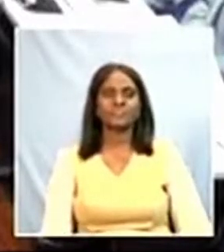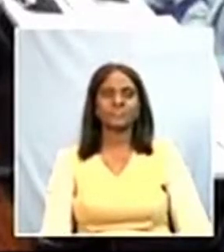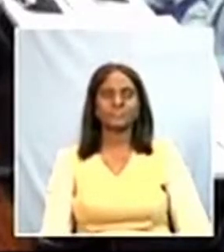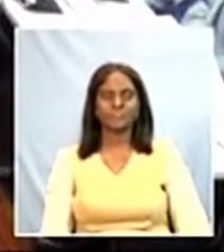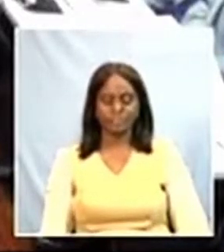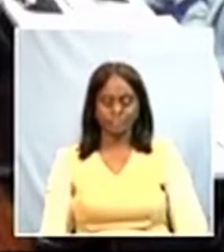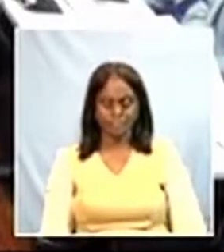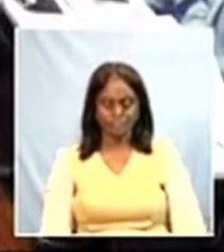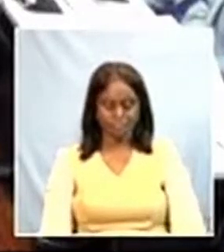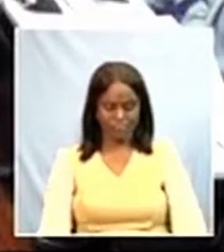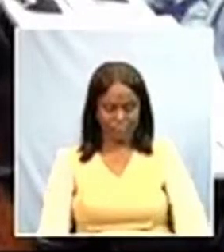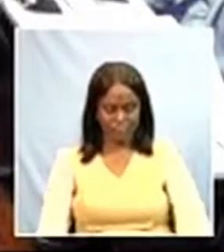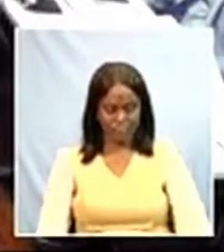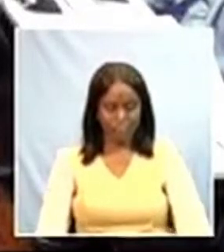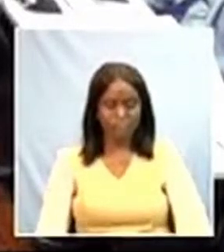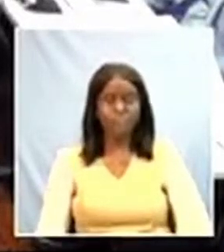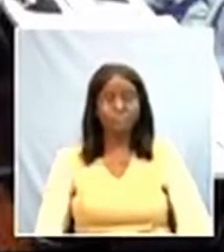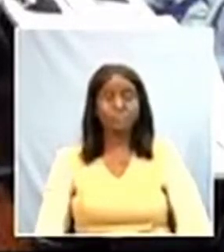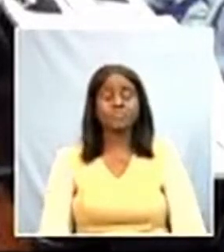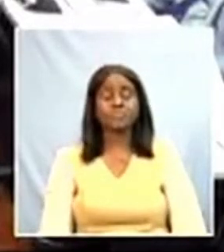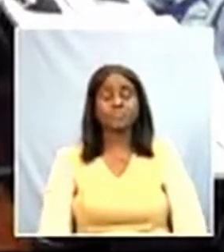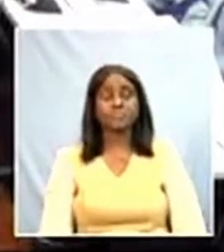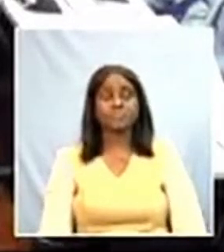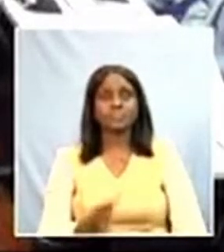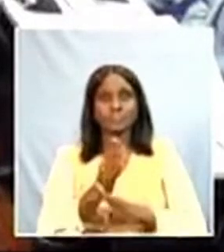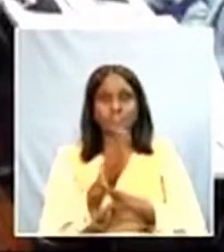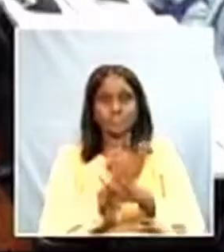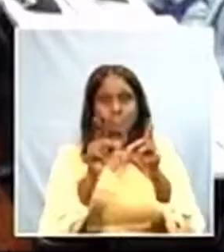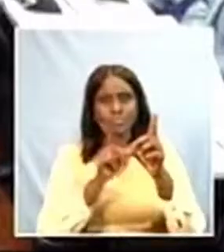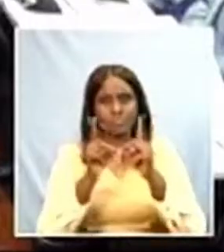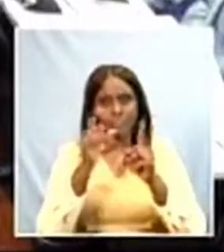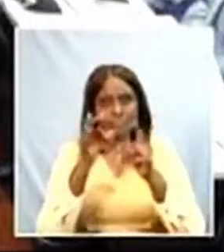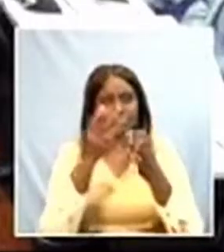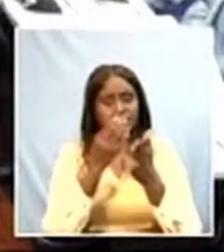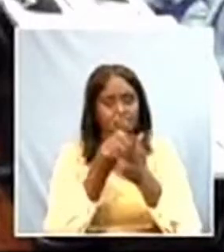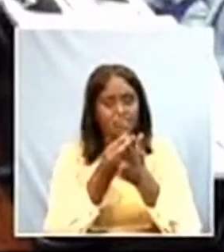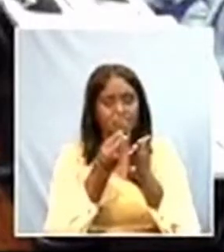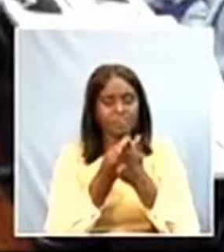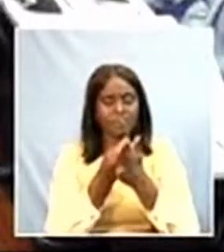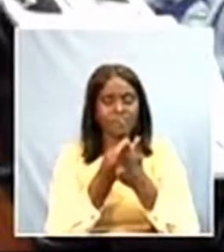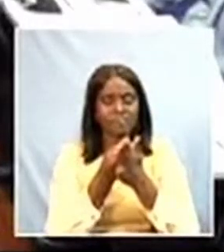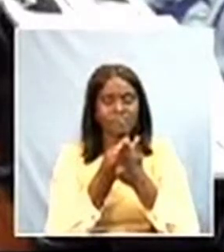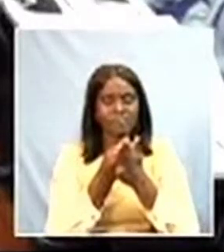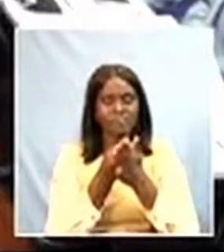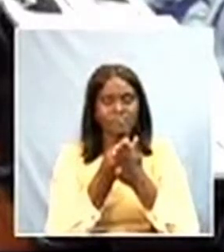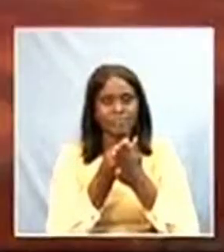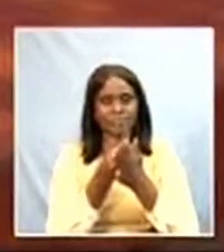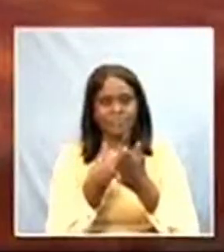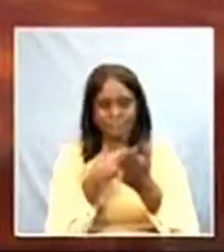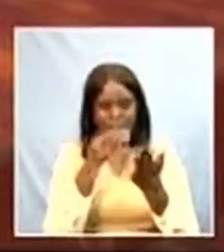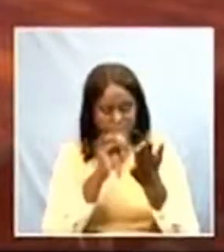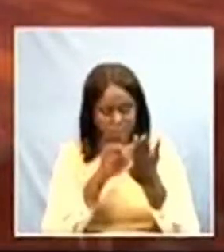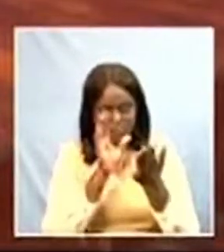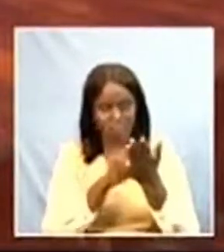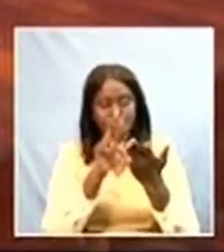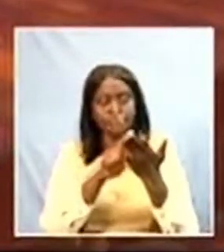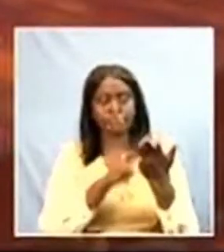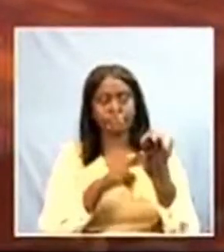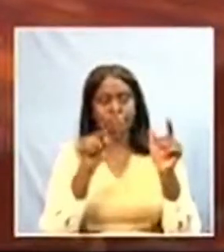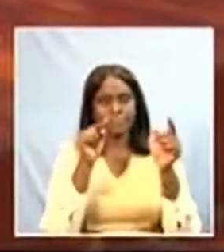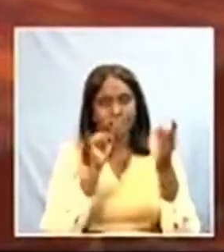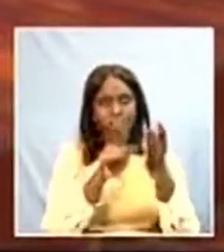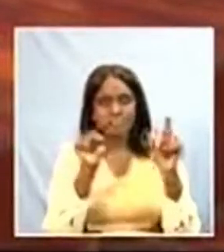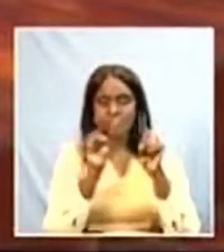Maybe Chair, former may come Council in Secretary. Before my Director of Finance comes in. First of all, I'd like to put it on record that this is the